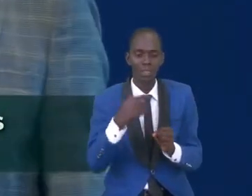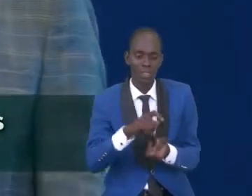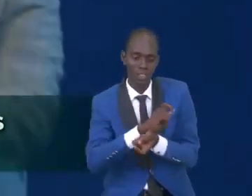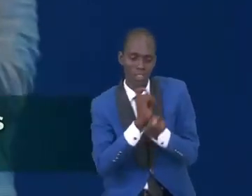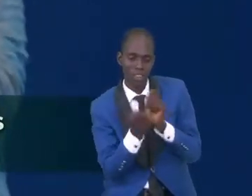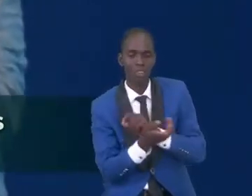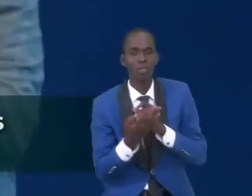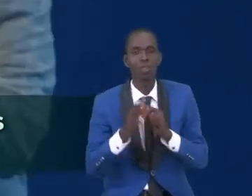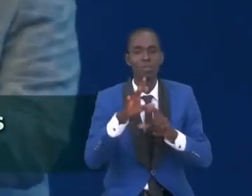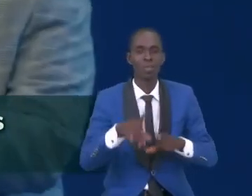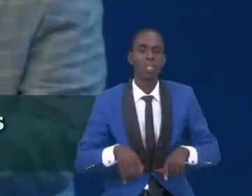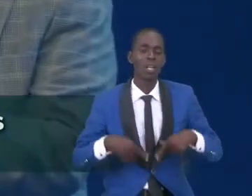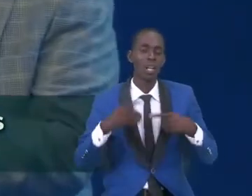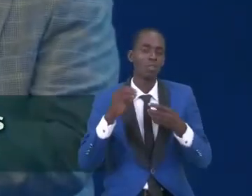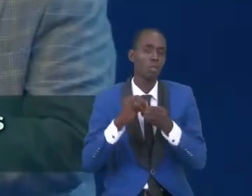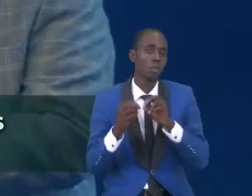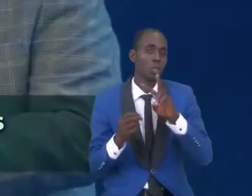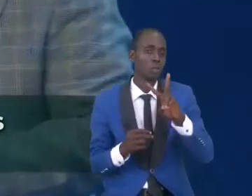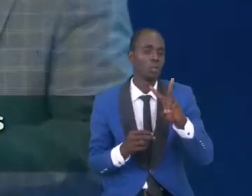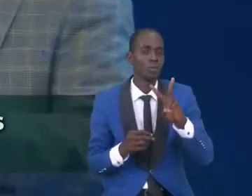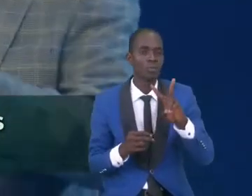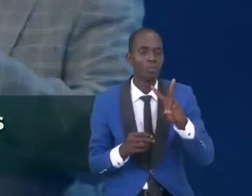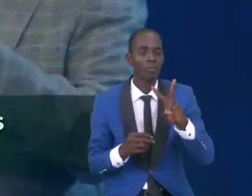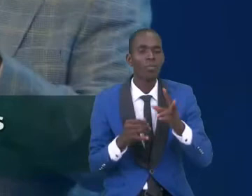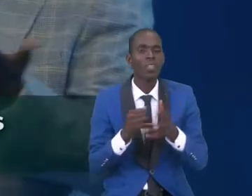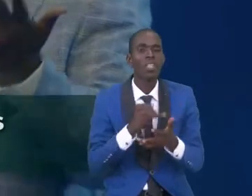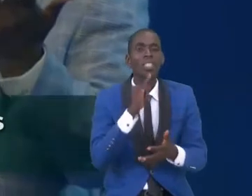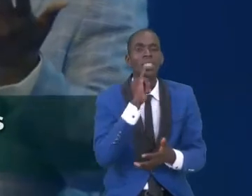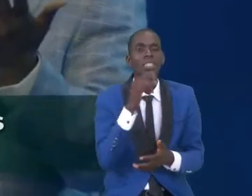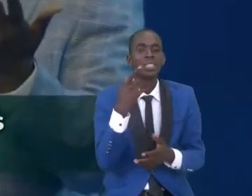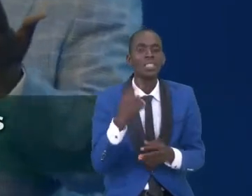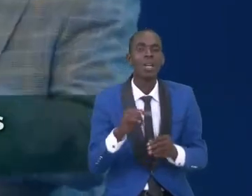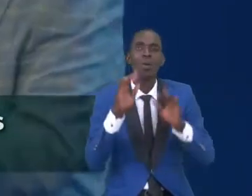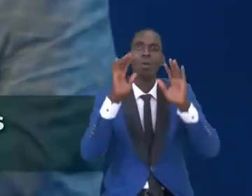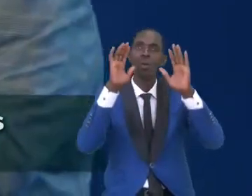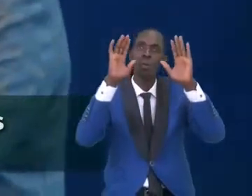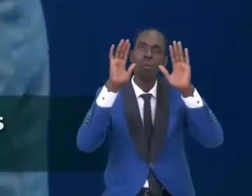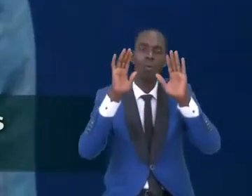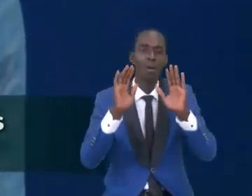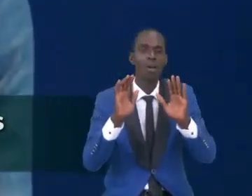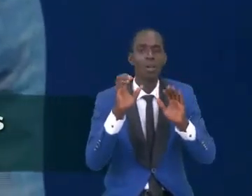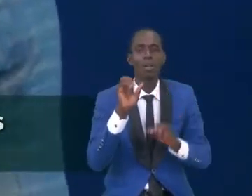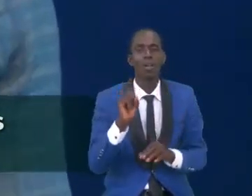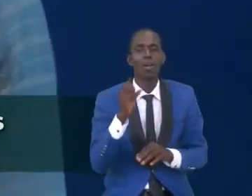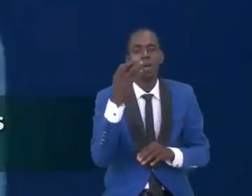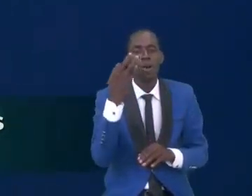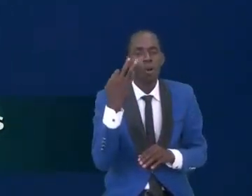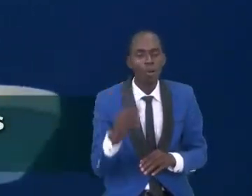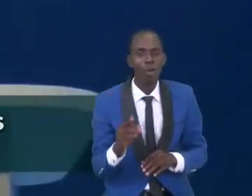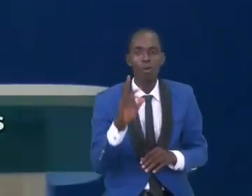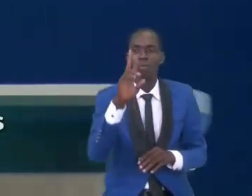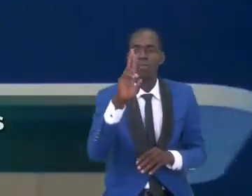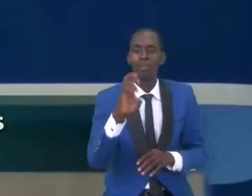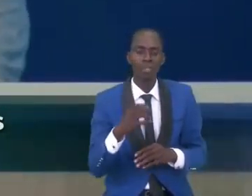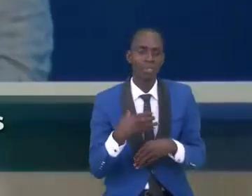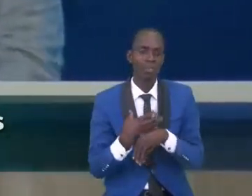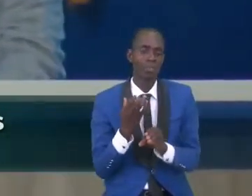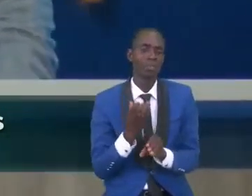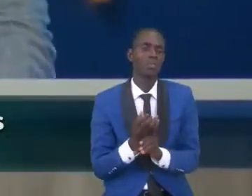of your life. Number two is the wonder of recreation.